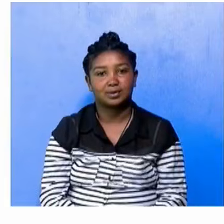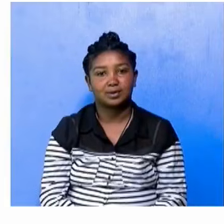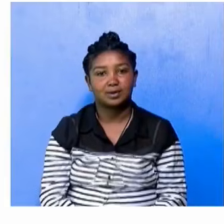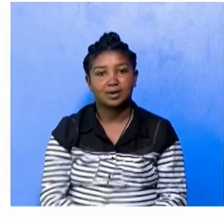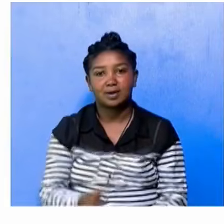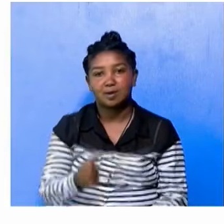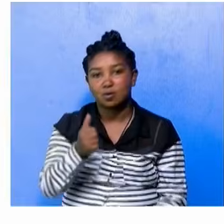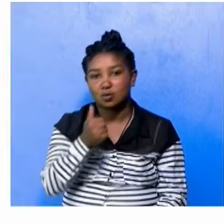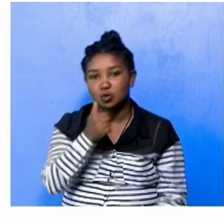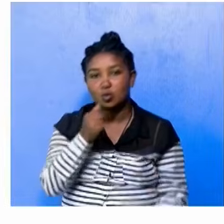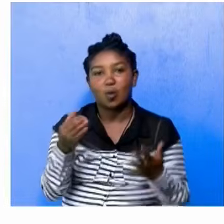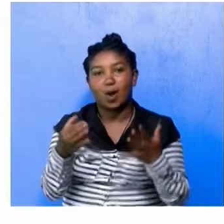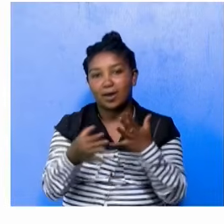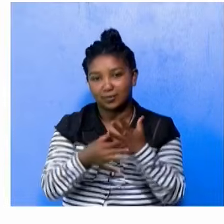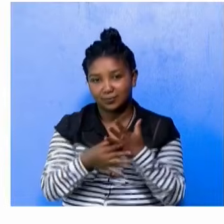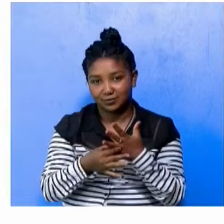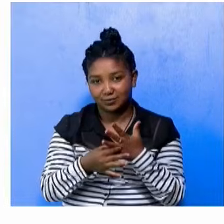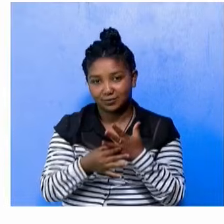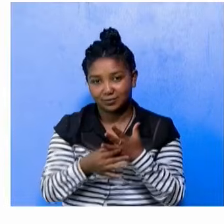Wife.